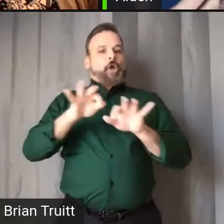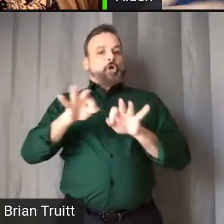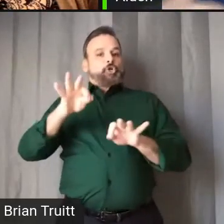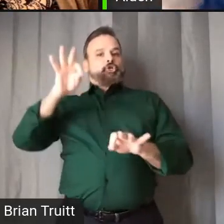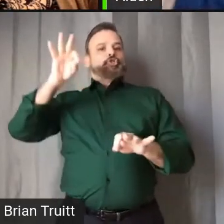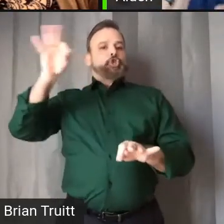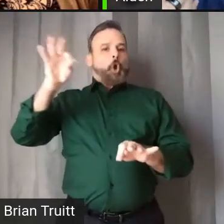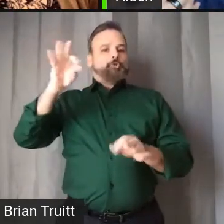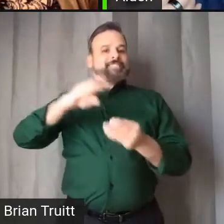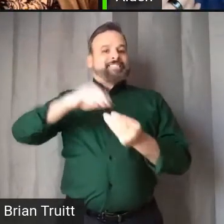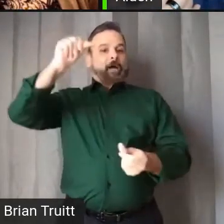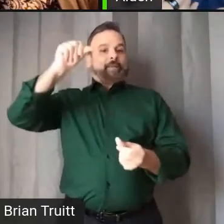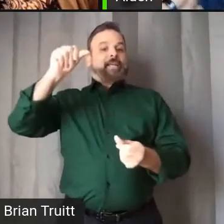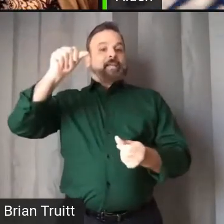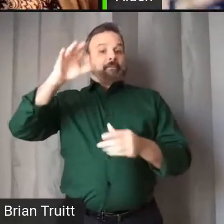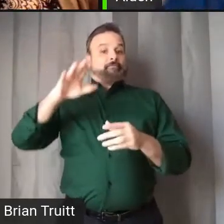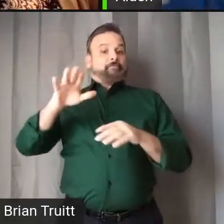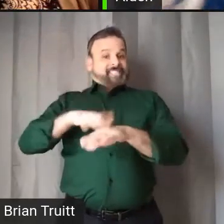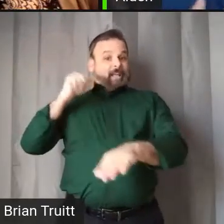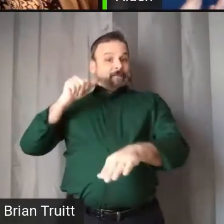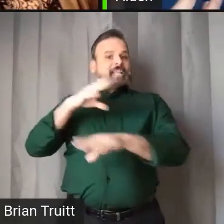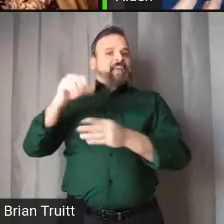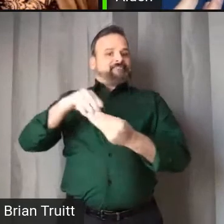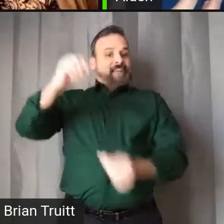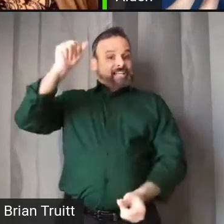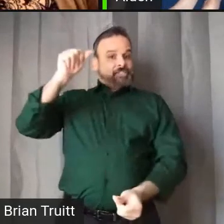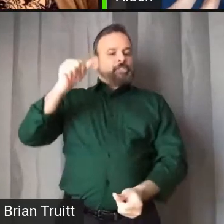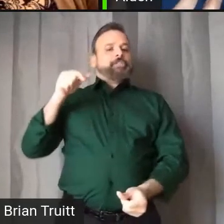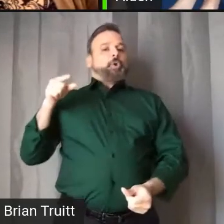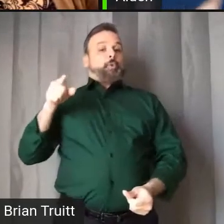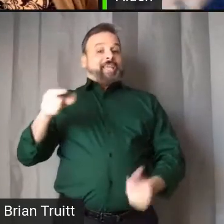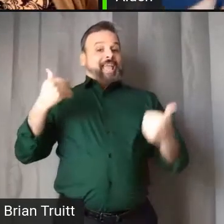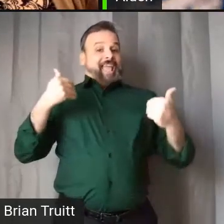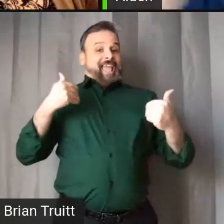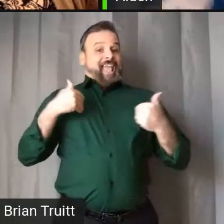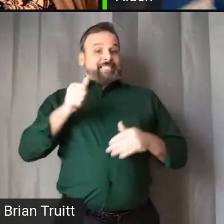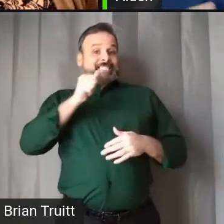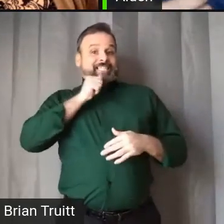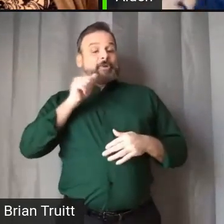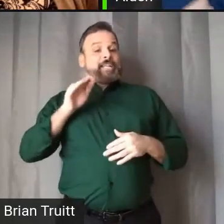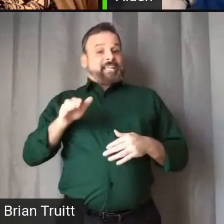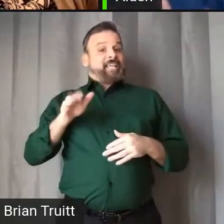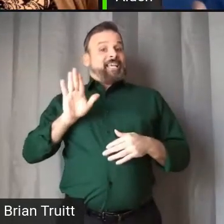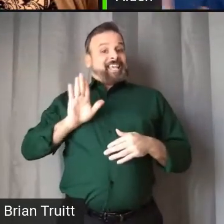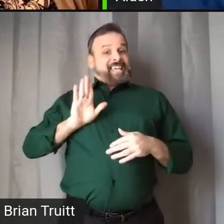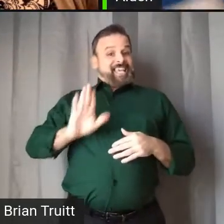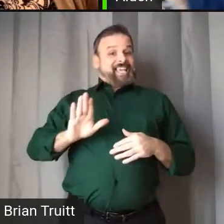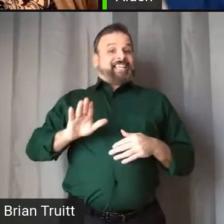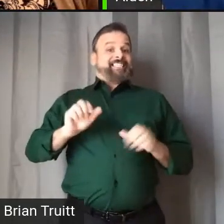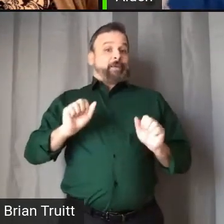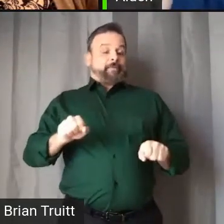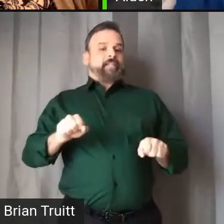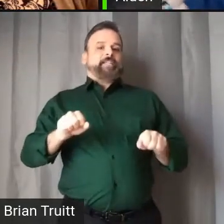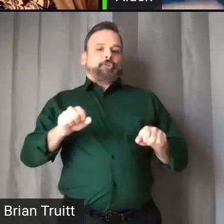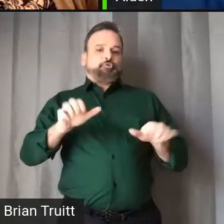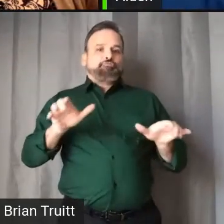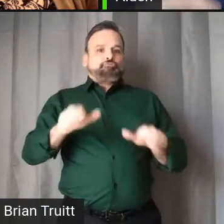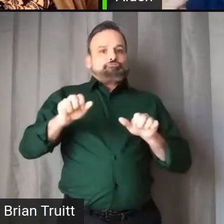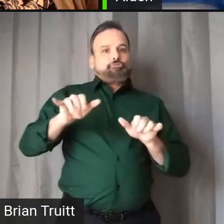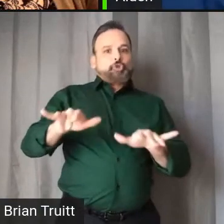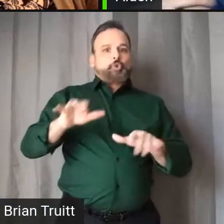So Yadriel has this secret and his ability to perform brujo magic, and he goes on